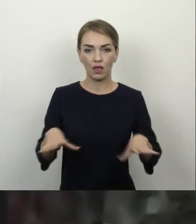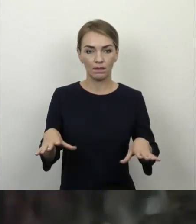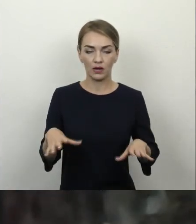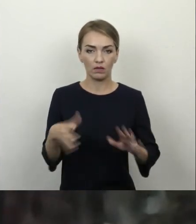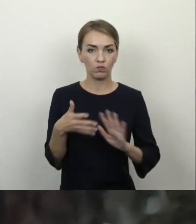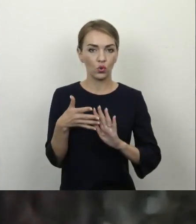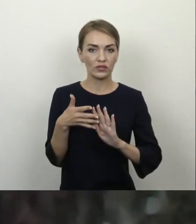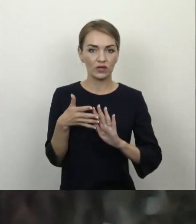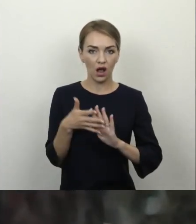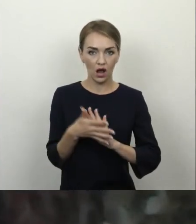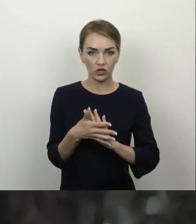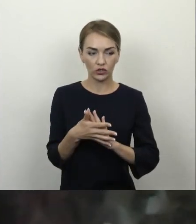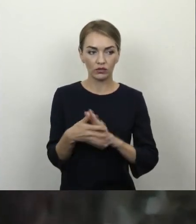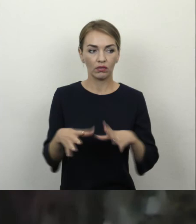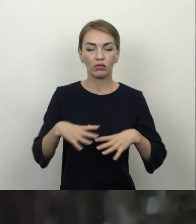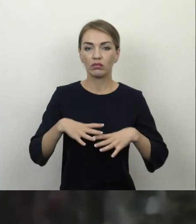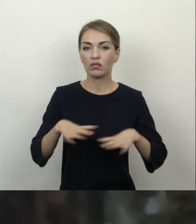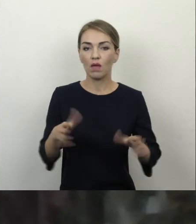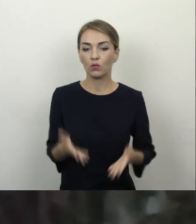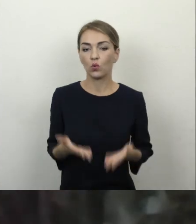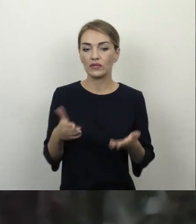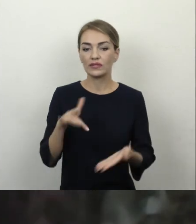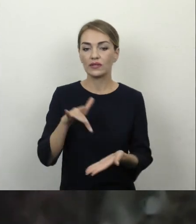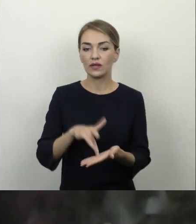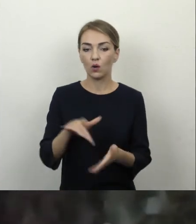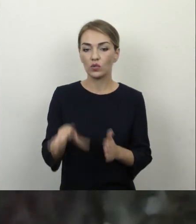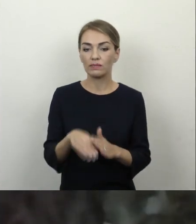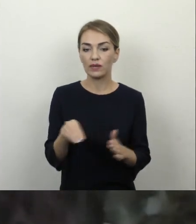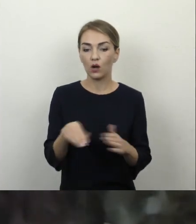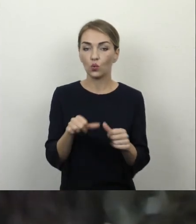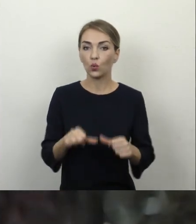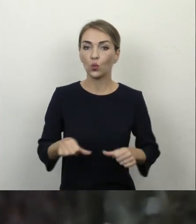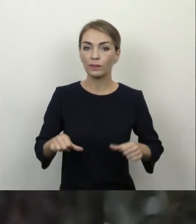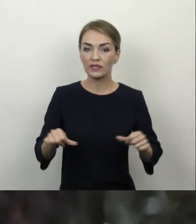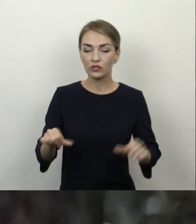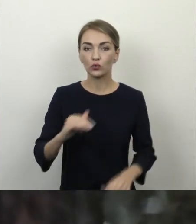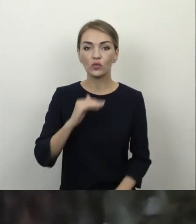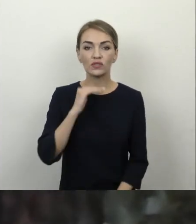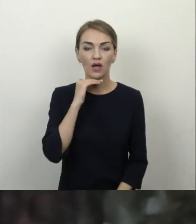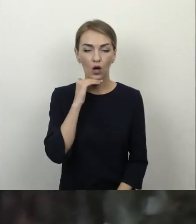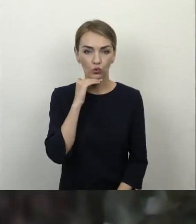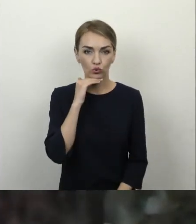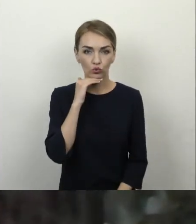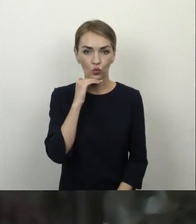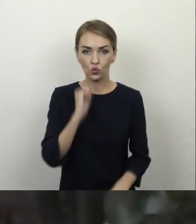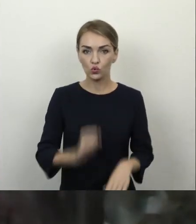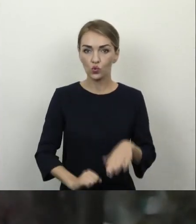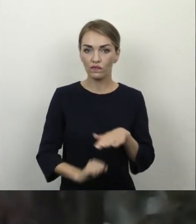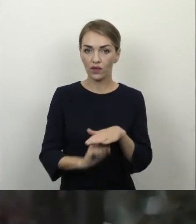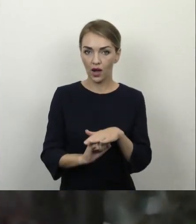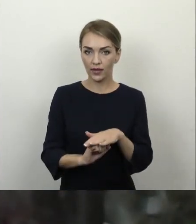parties were not transparent. The CC did not receive